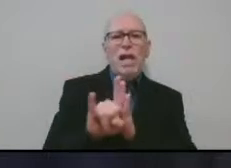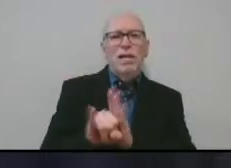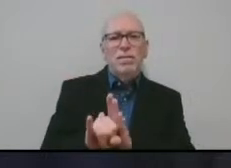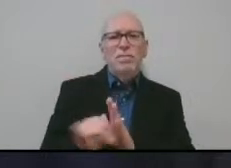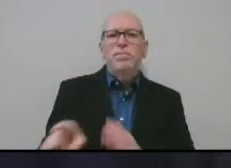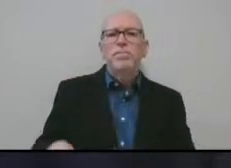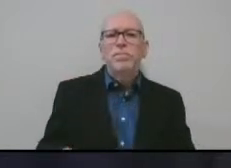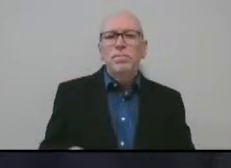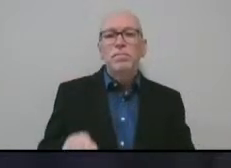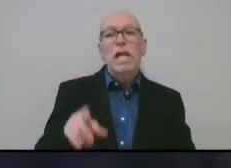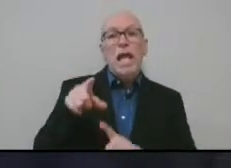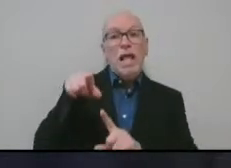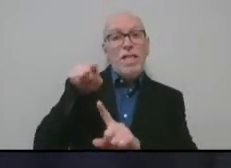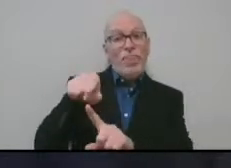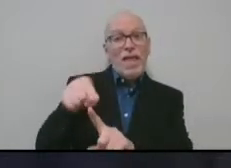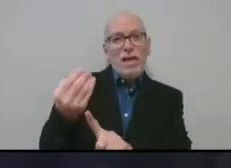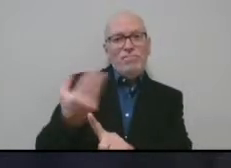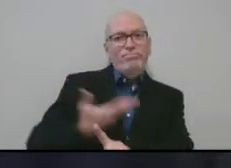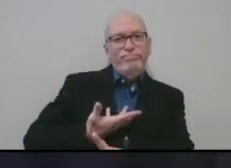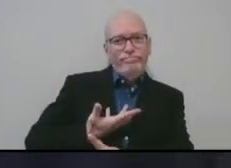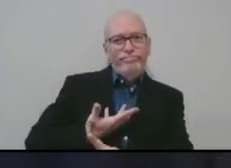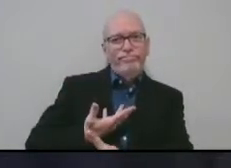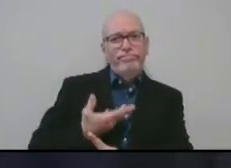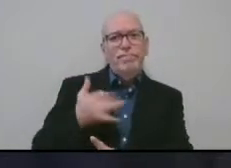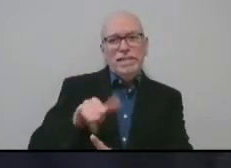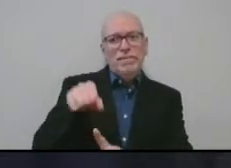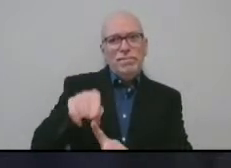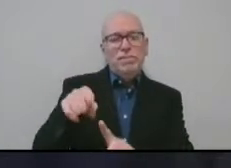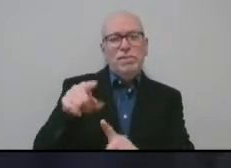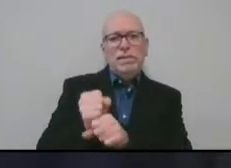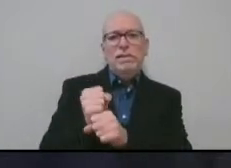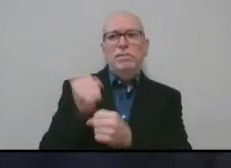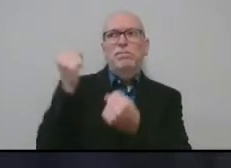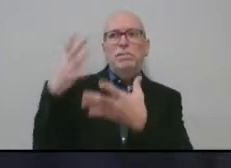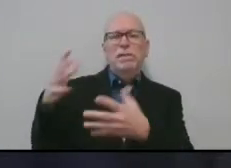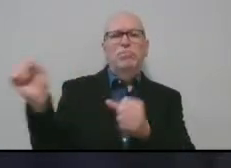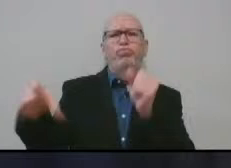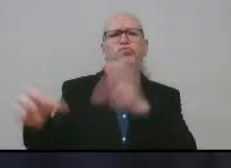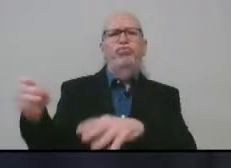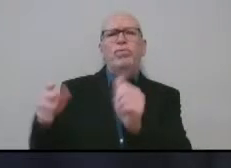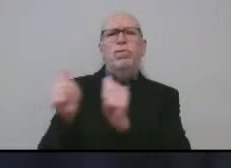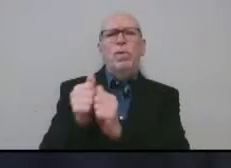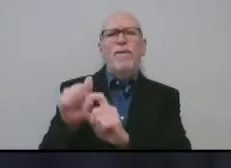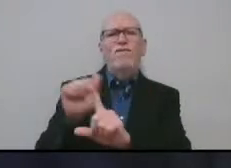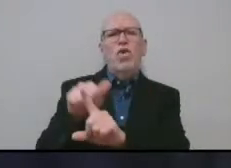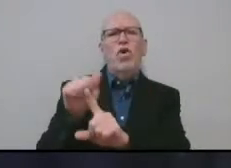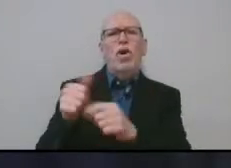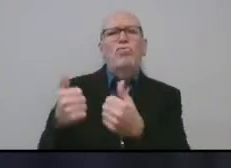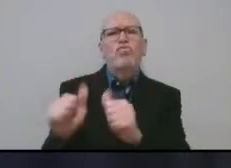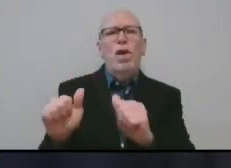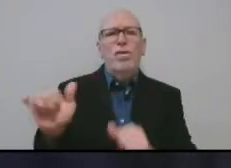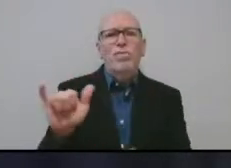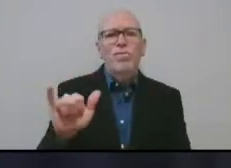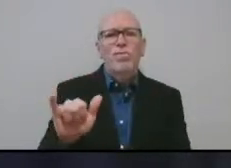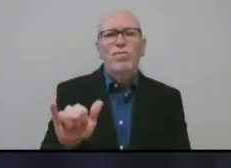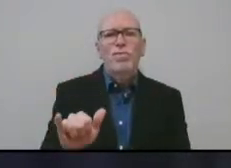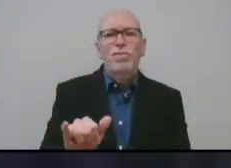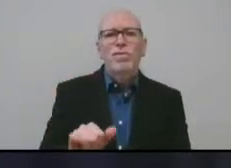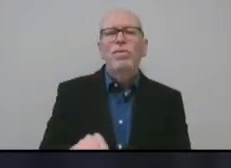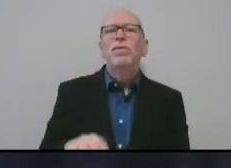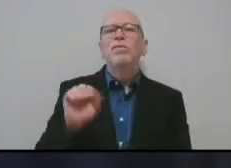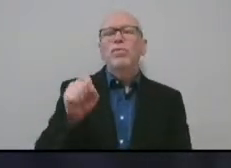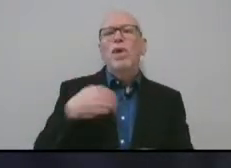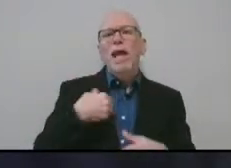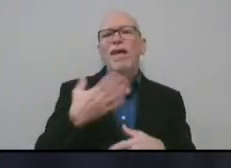has let us know that they too have been bombarded with fraudulent attacks as well. So there's a little bit of delay